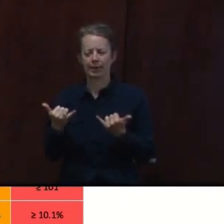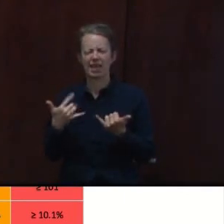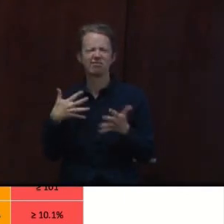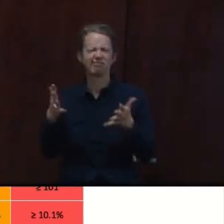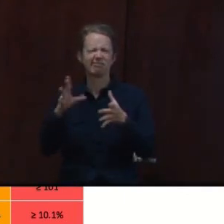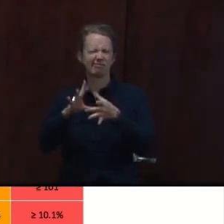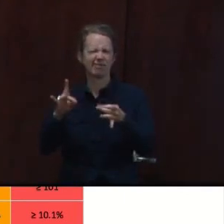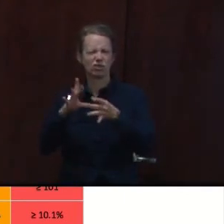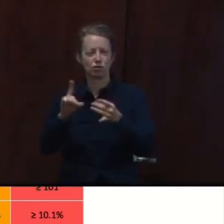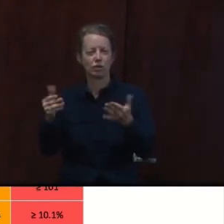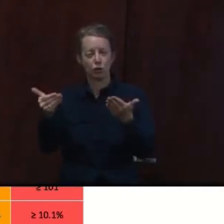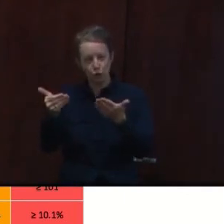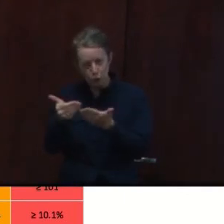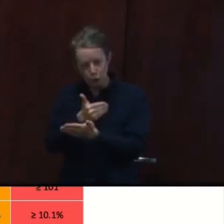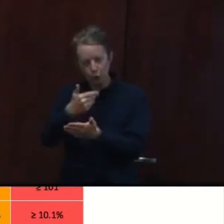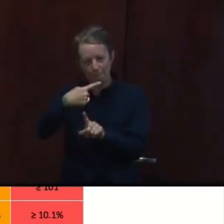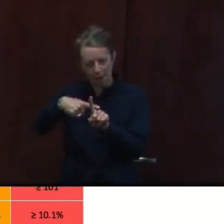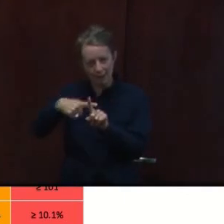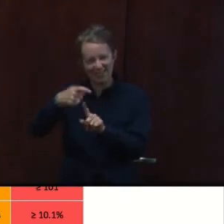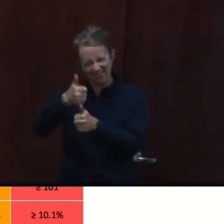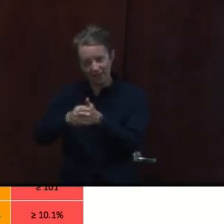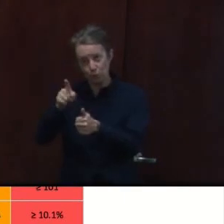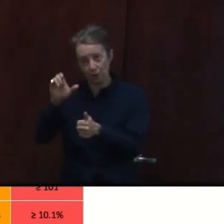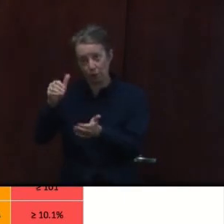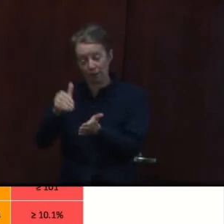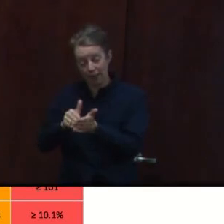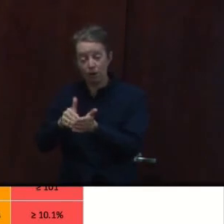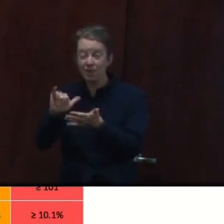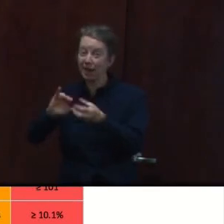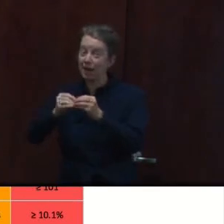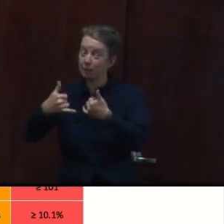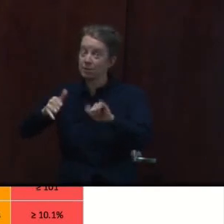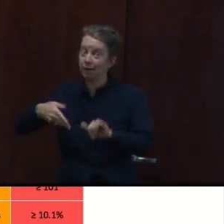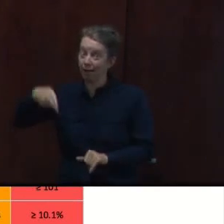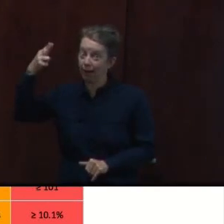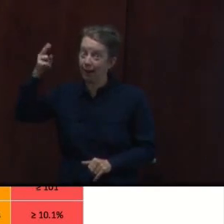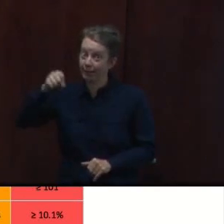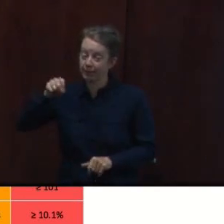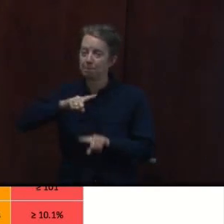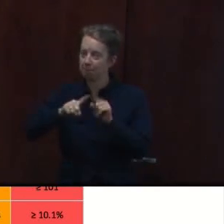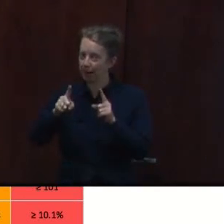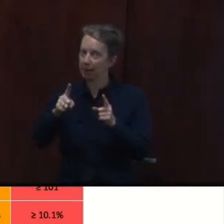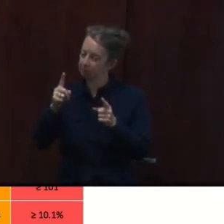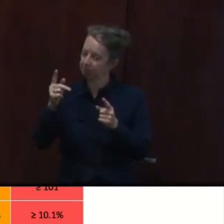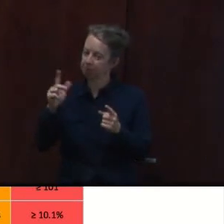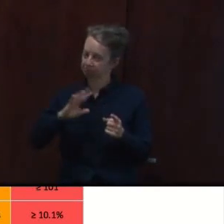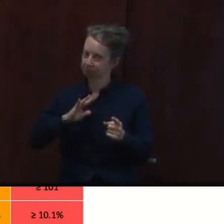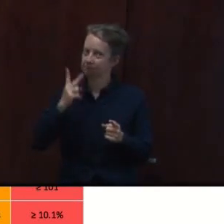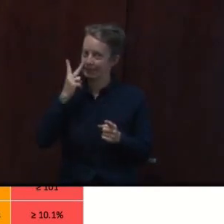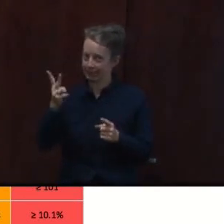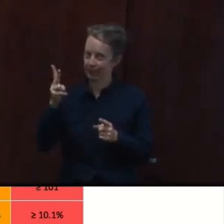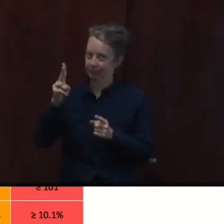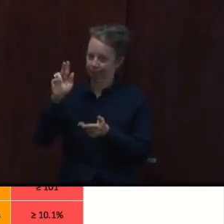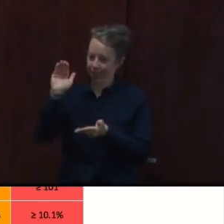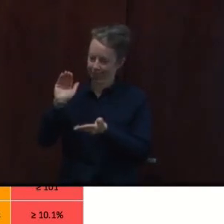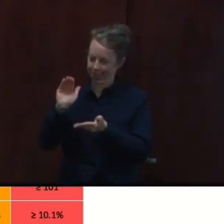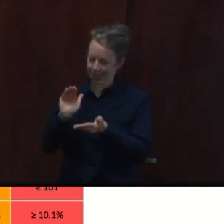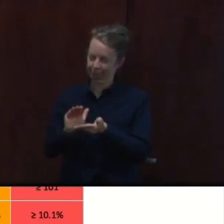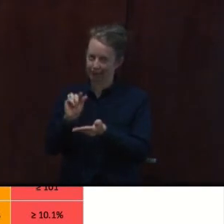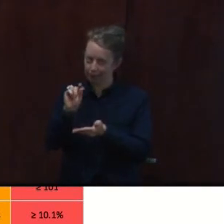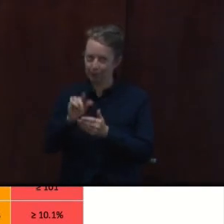the new cases per 100,000 remains high, but we did see that decrease, and these are the numbers as